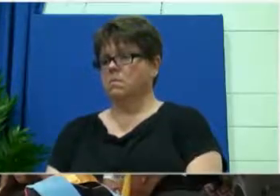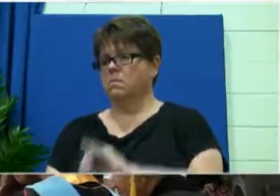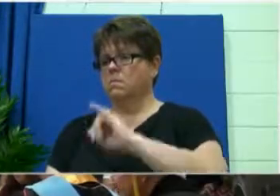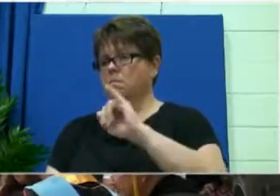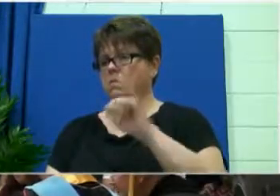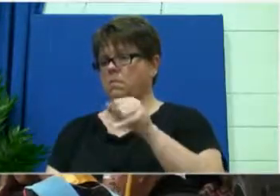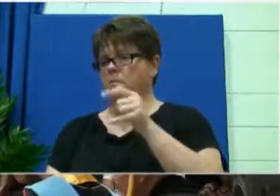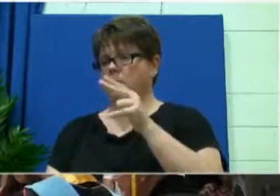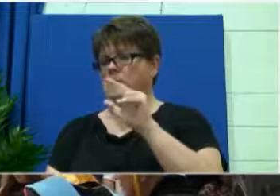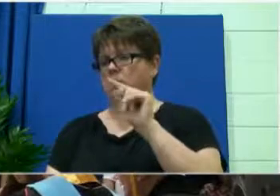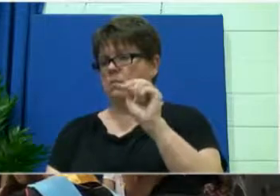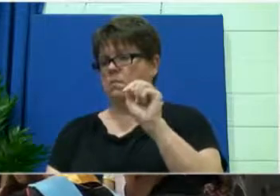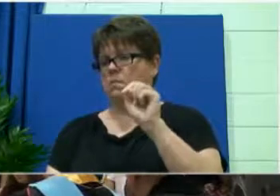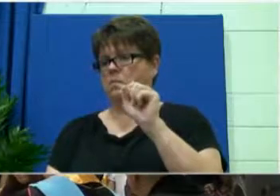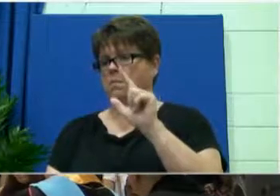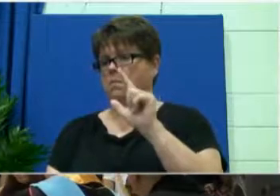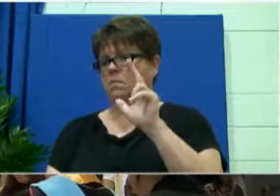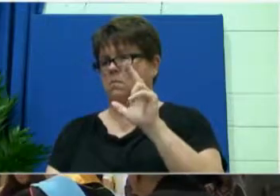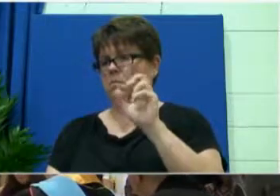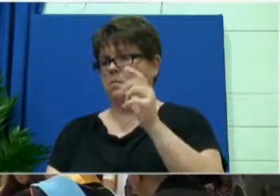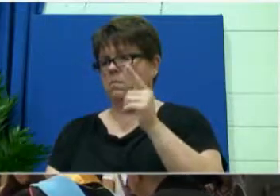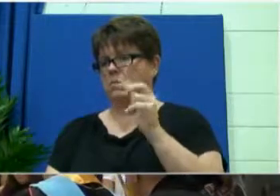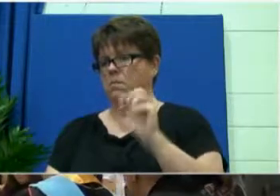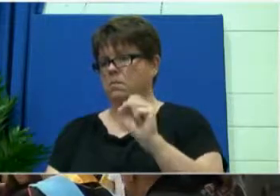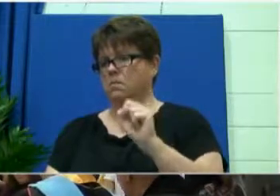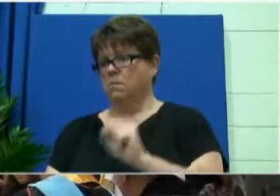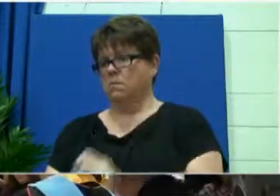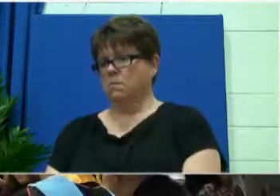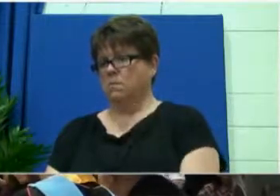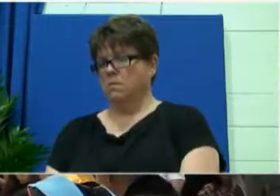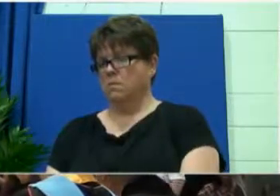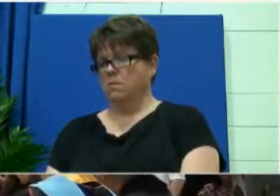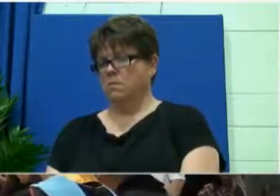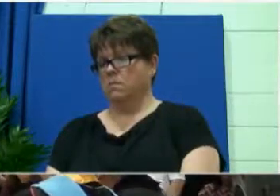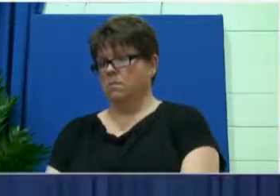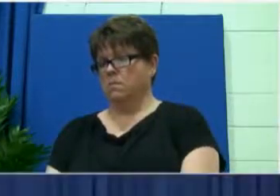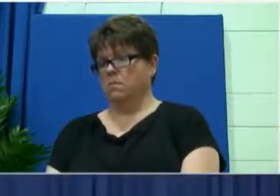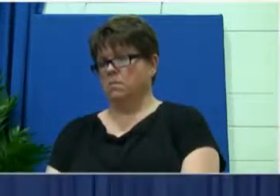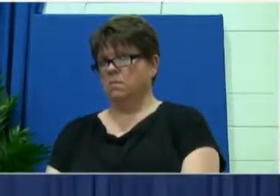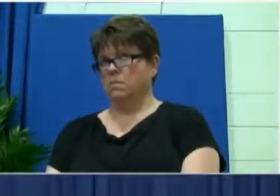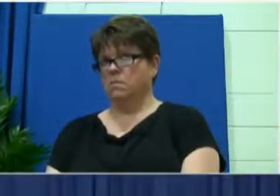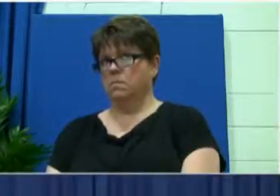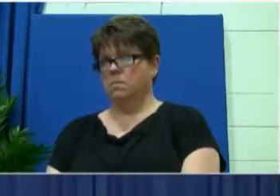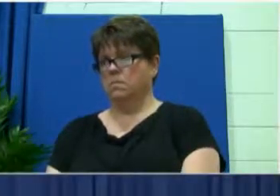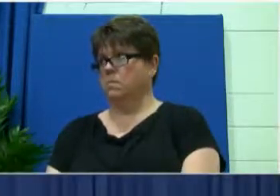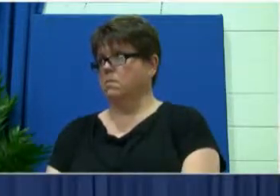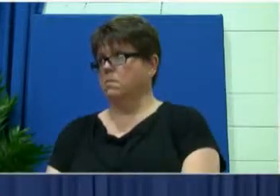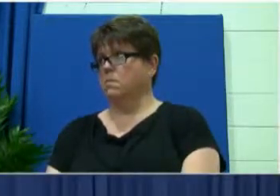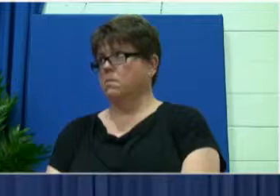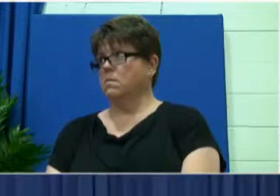Jeanette Ann Marie Lusch, Phi Theta Kappa, Associate Degree Nursing.